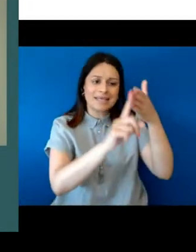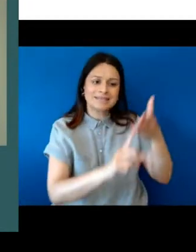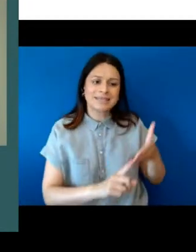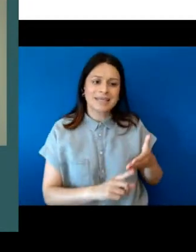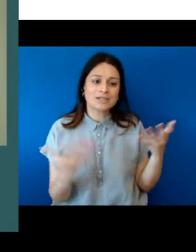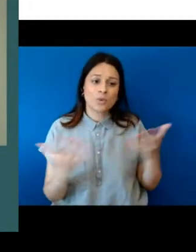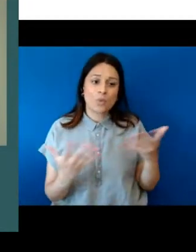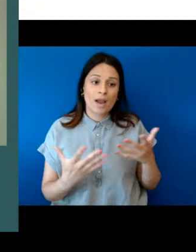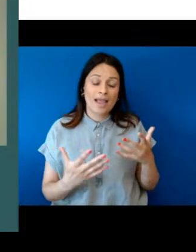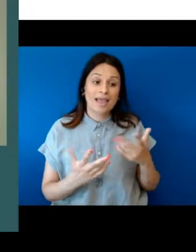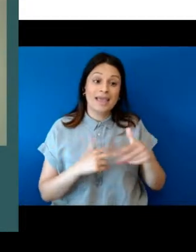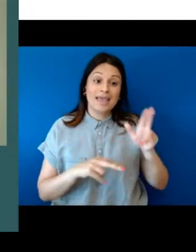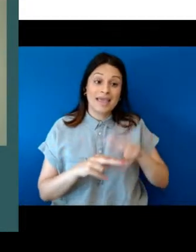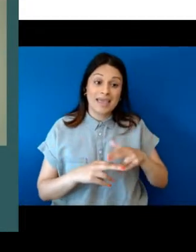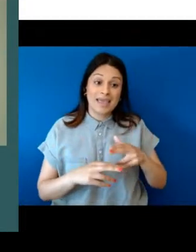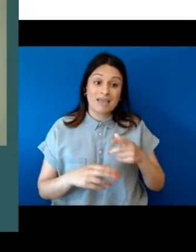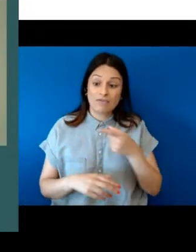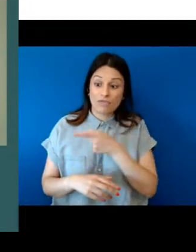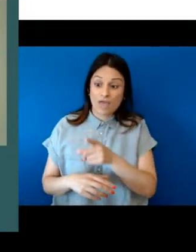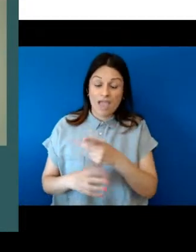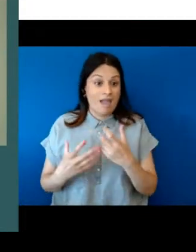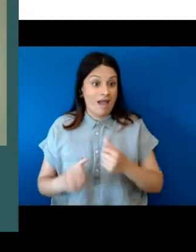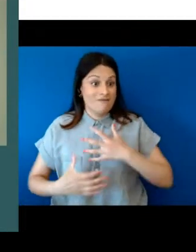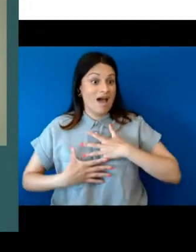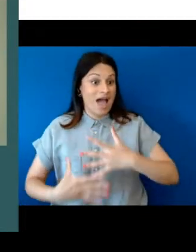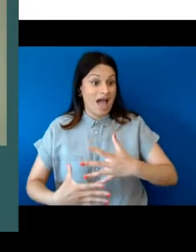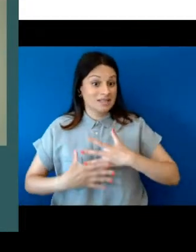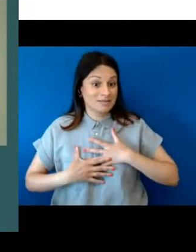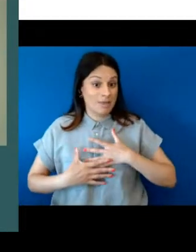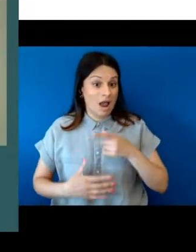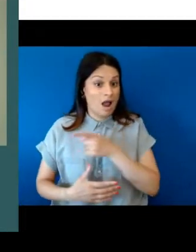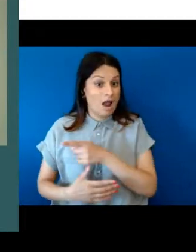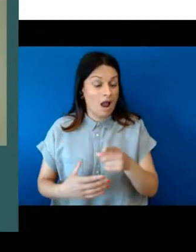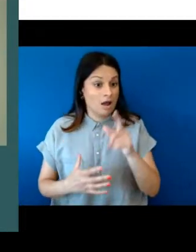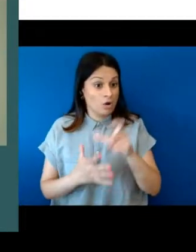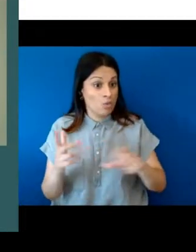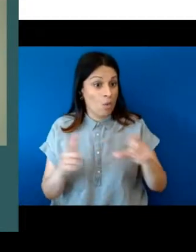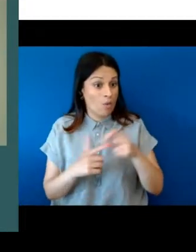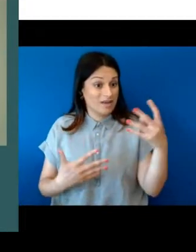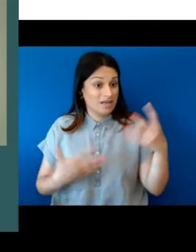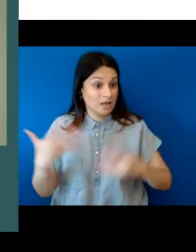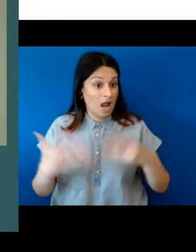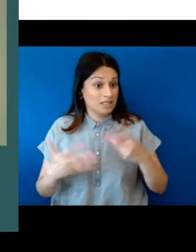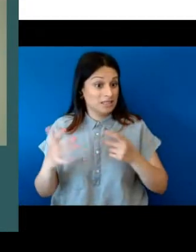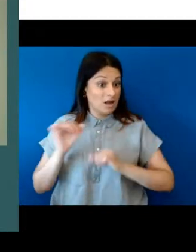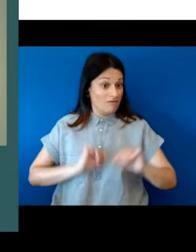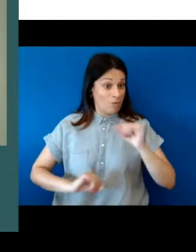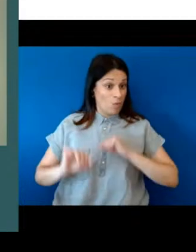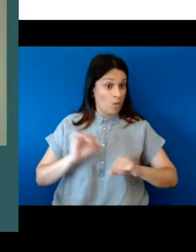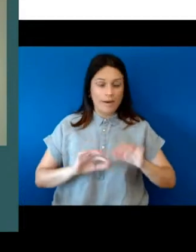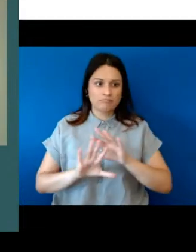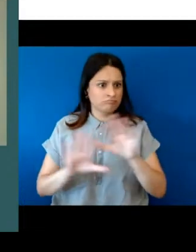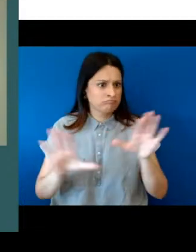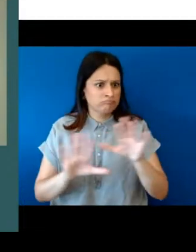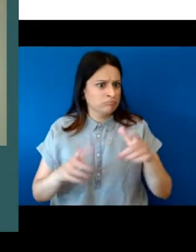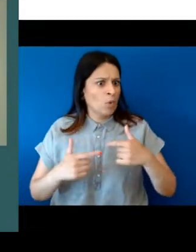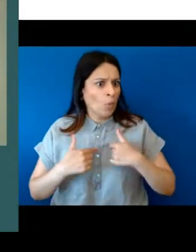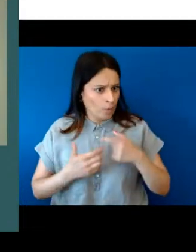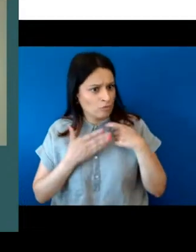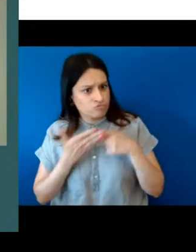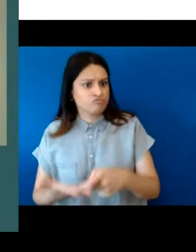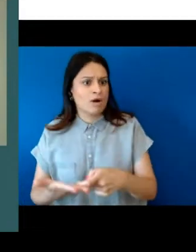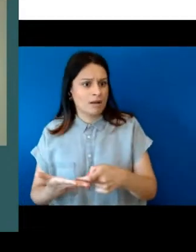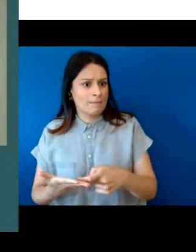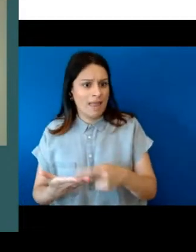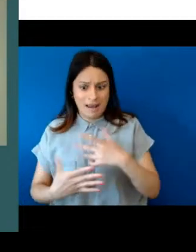having the COVID vaccine? So no, so we're highly recommending our patients with asthma getting their COVID vaccine.